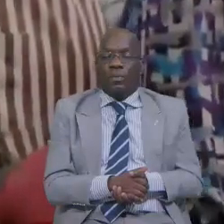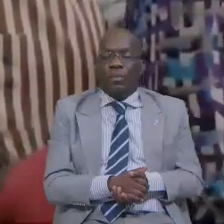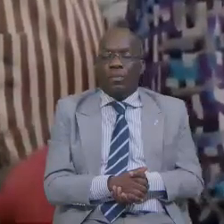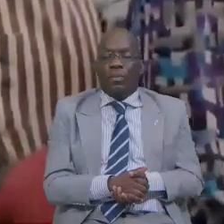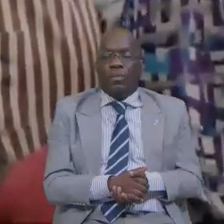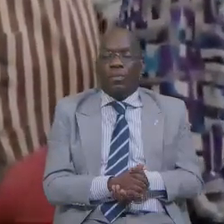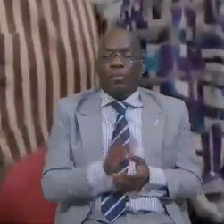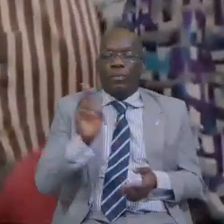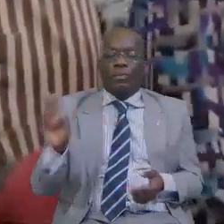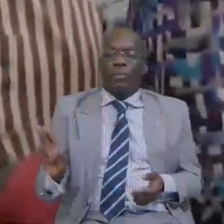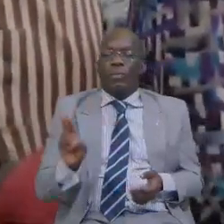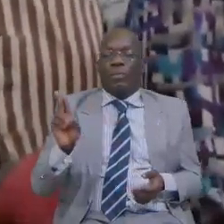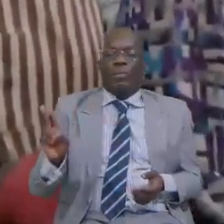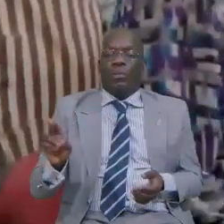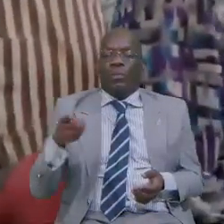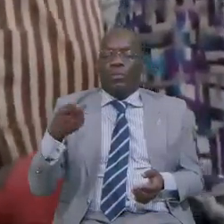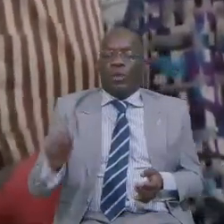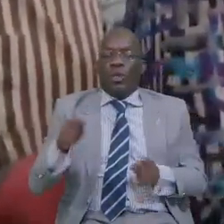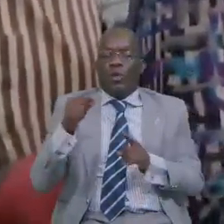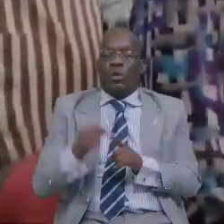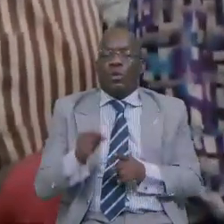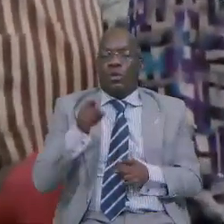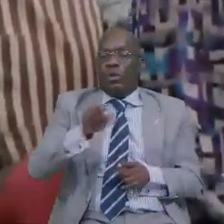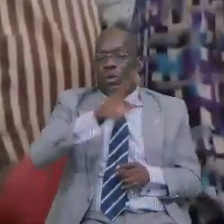Use the words you never used.